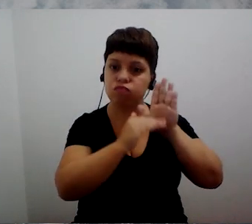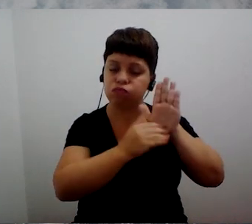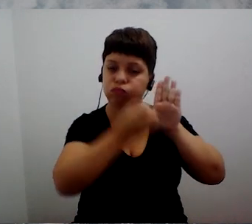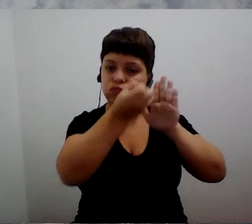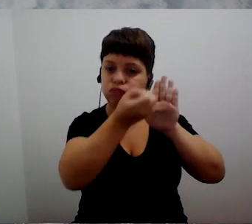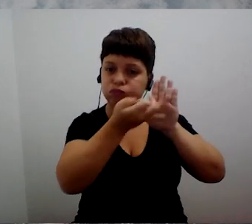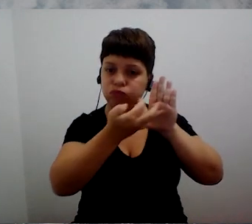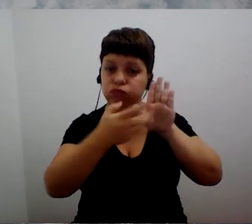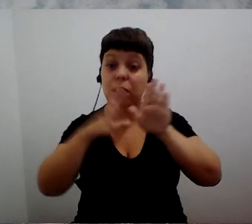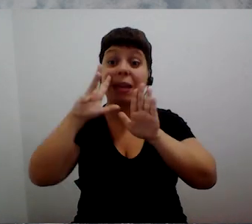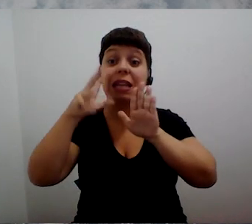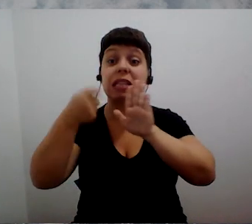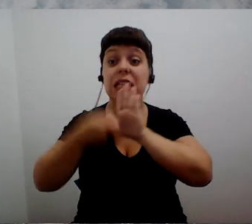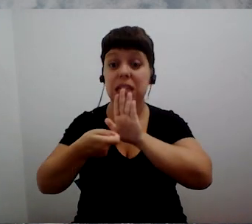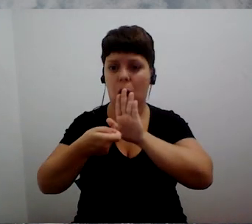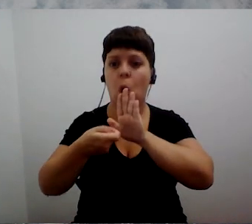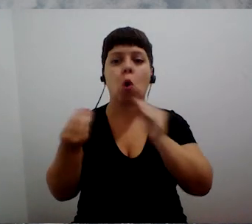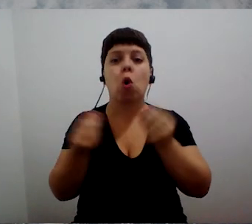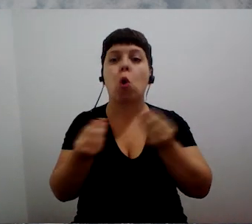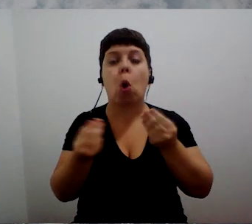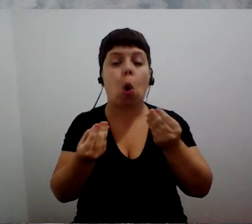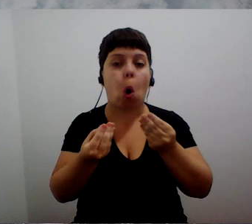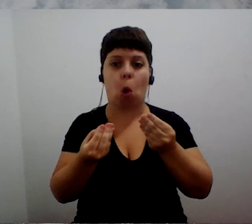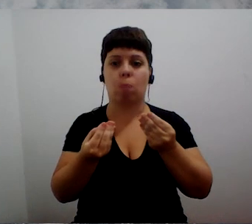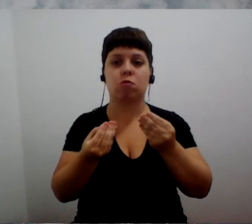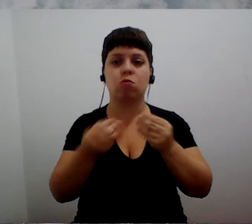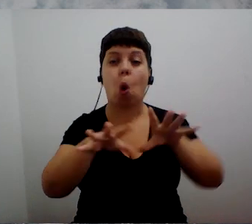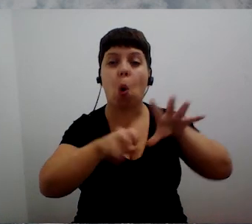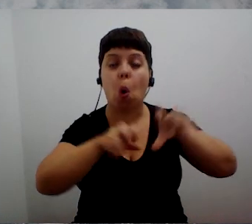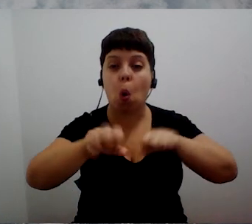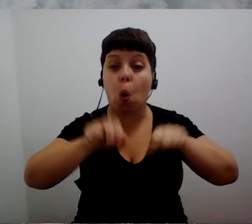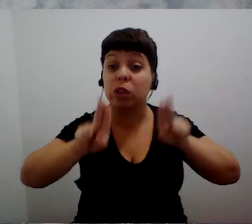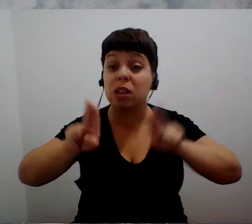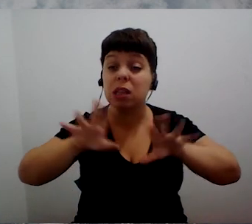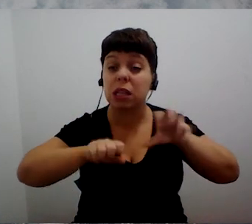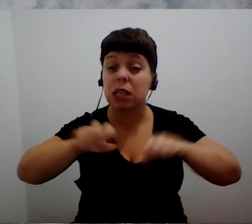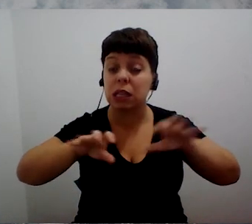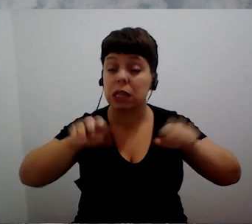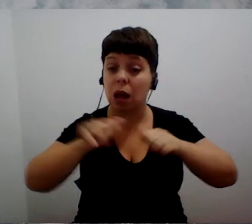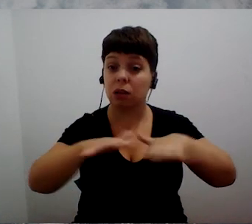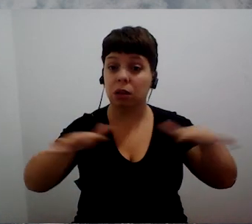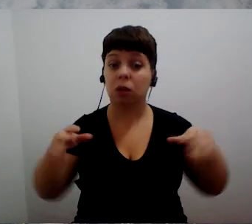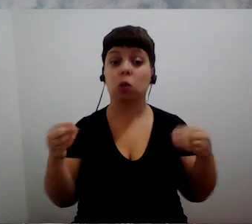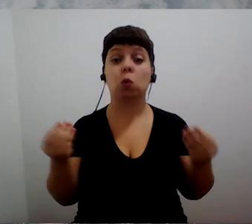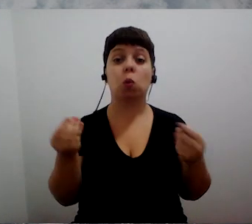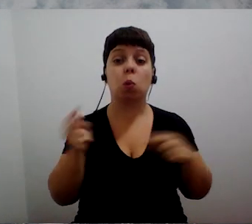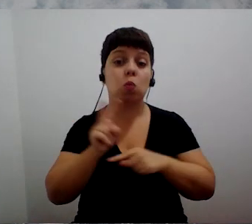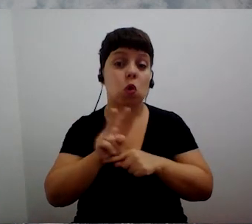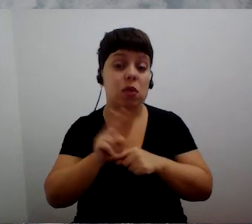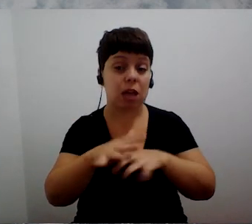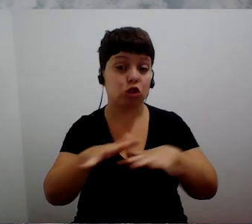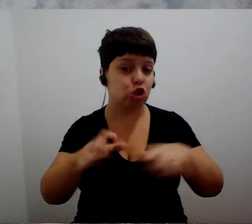that had important discussions and decisions on how we can use the sea, how can we share